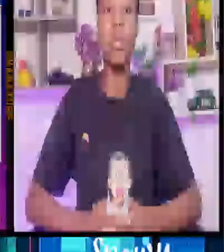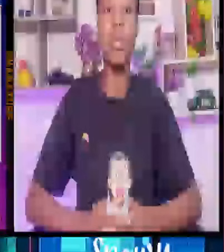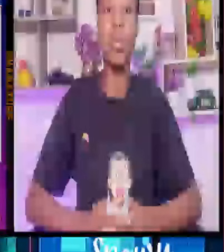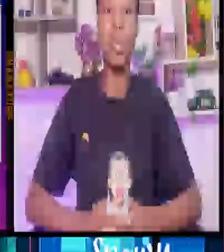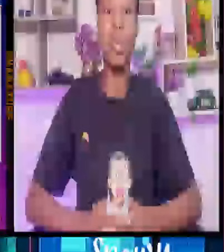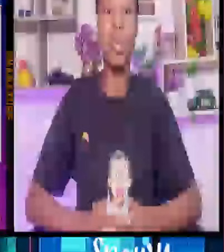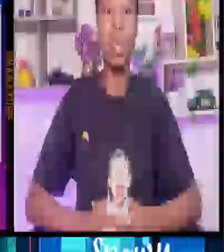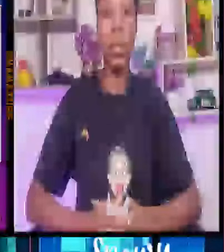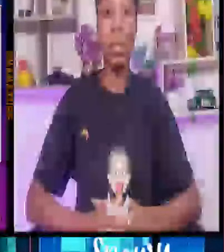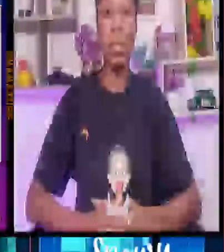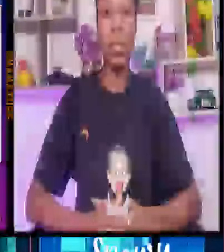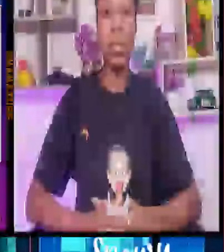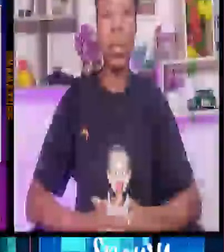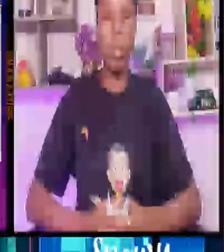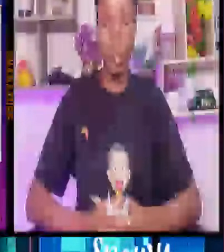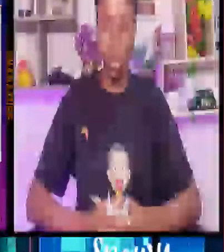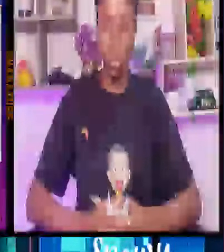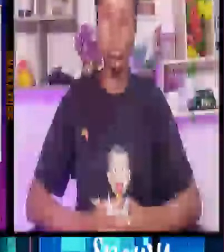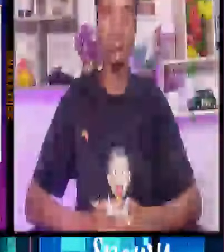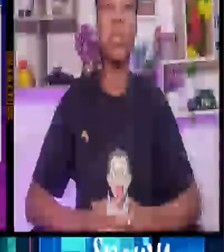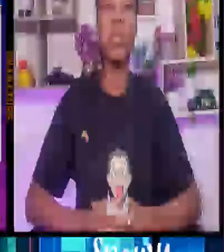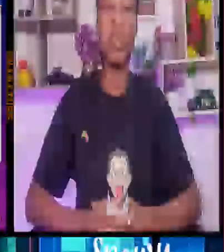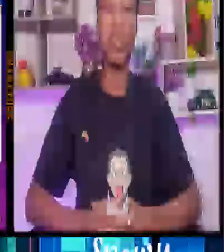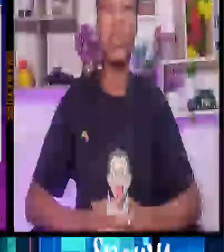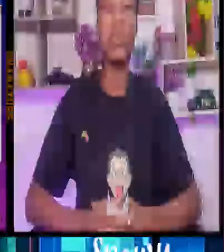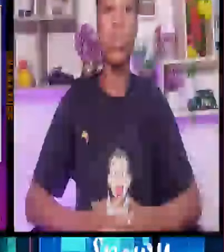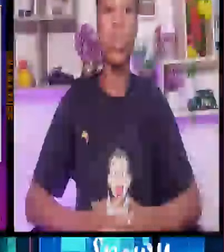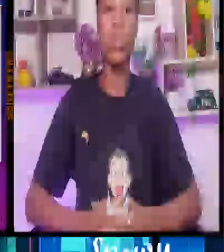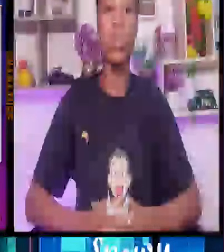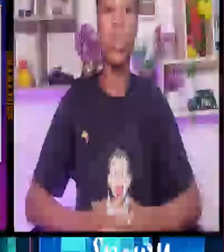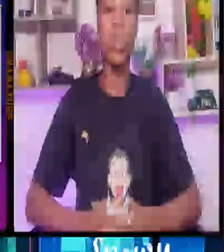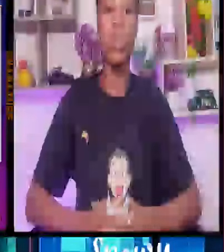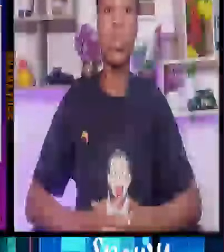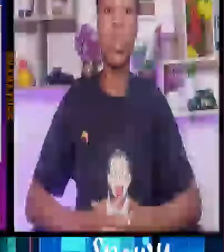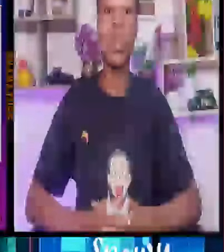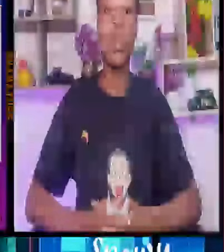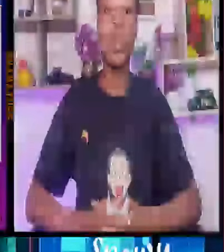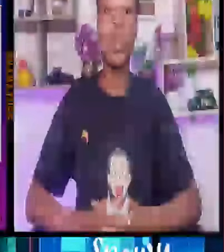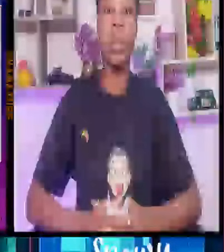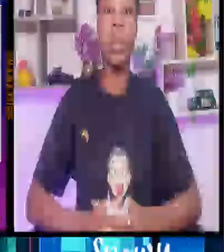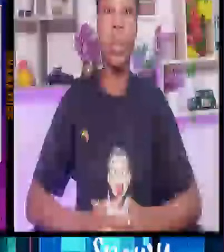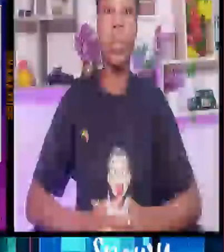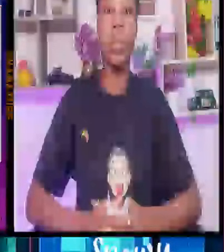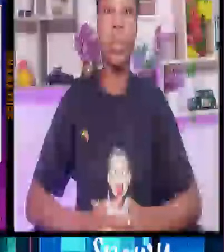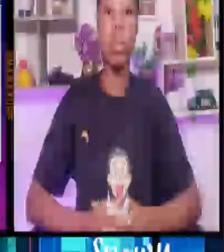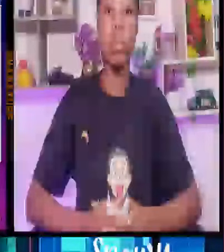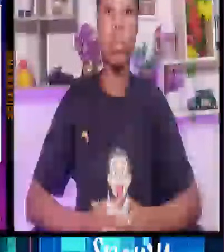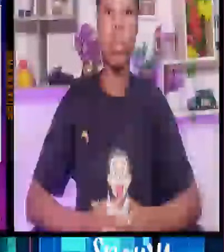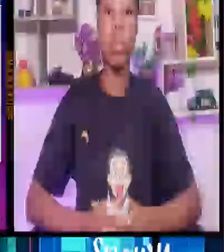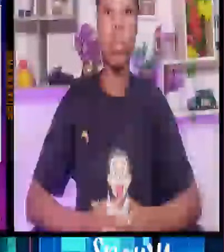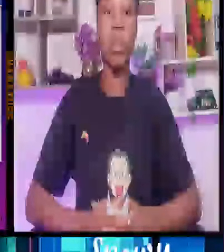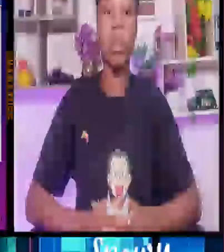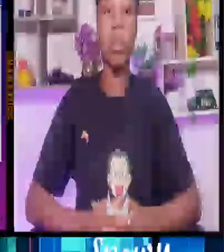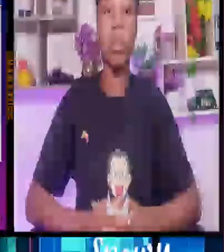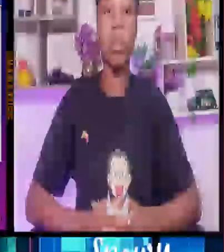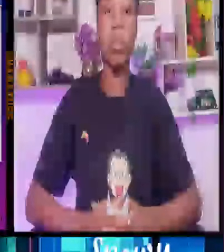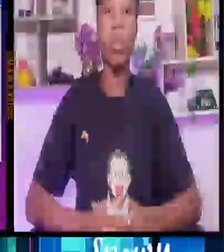in rebuilding our party? But the conversation is already on social media. No, it is not. It is not. The